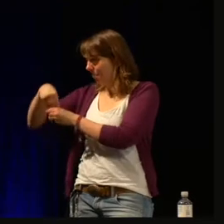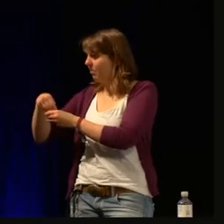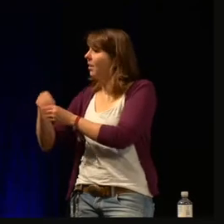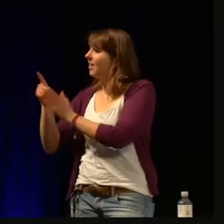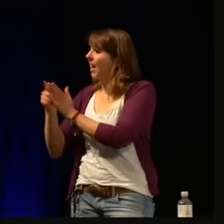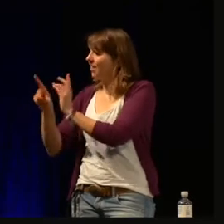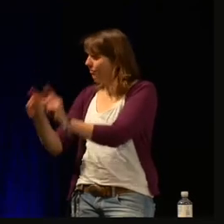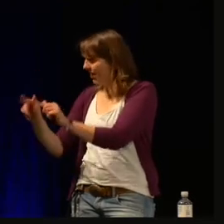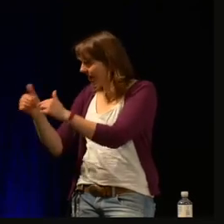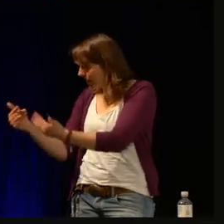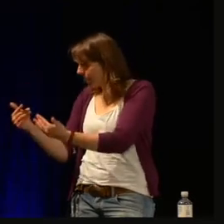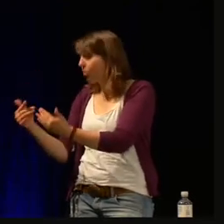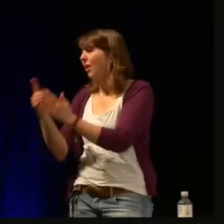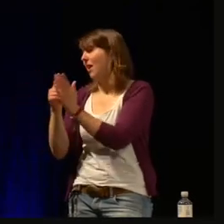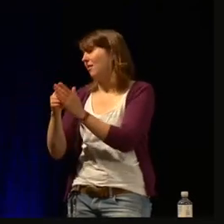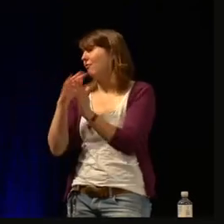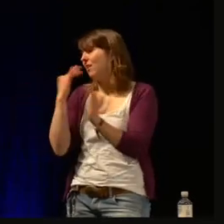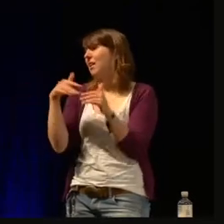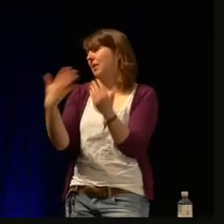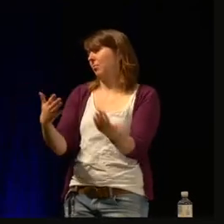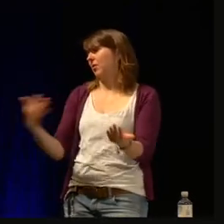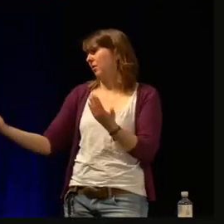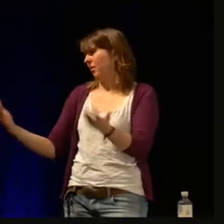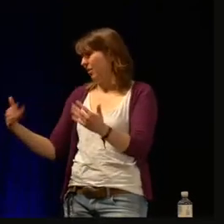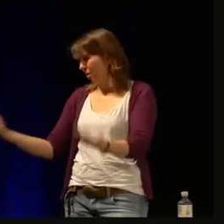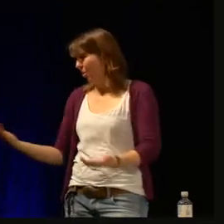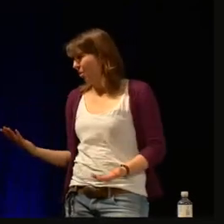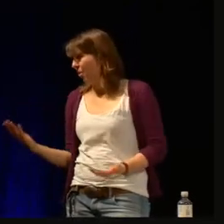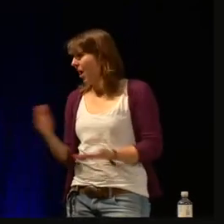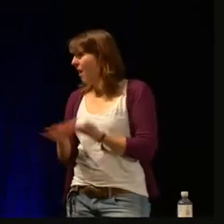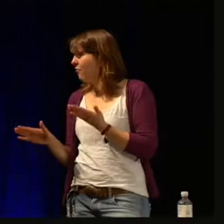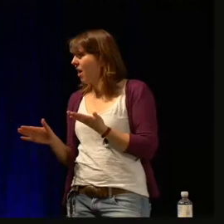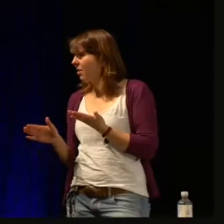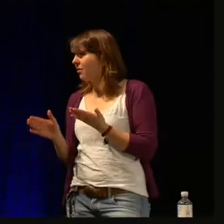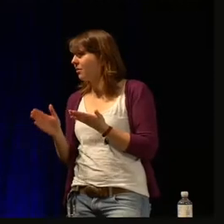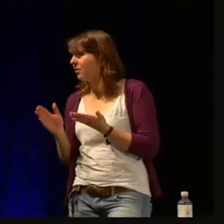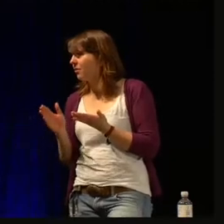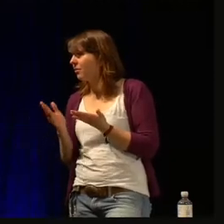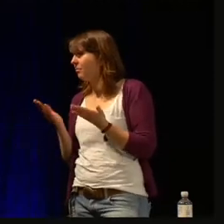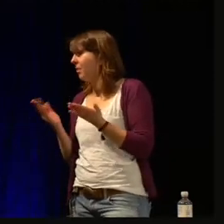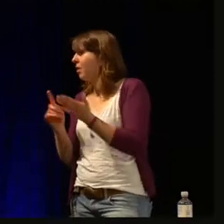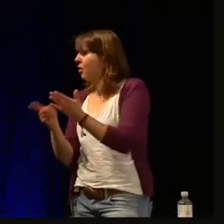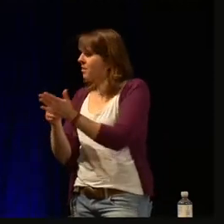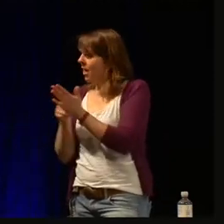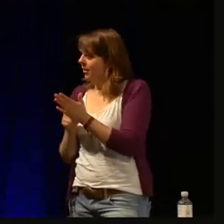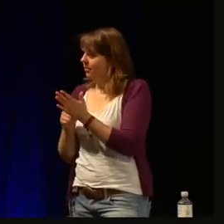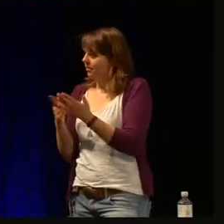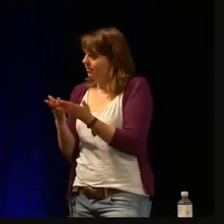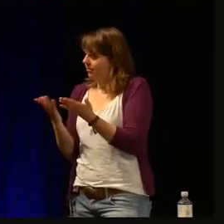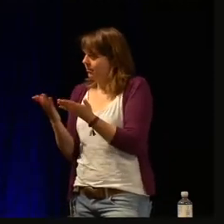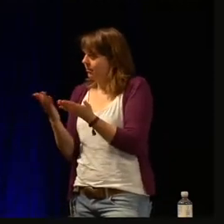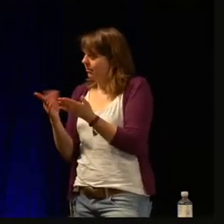For example, that one is based on a very small number of data